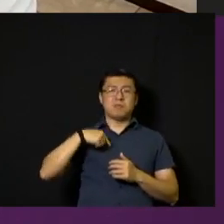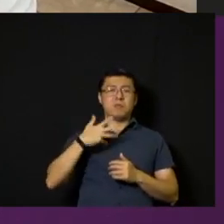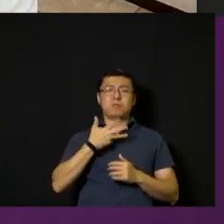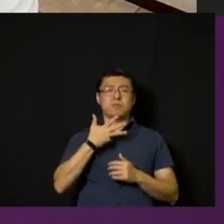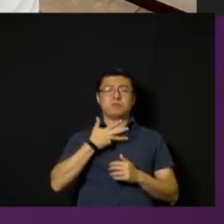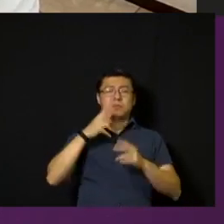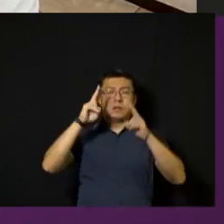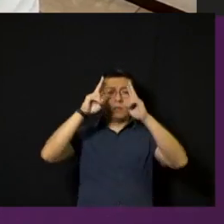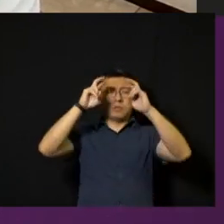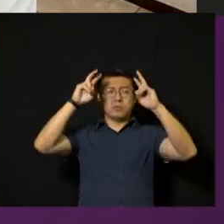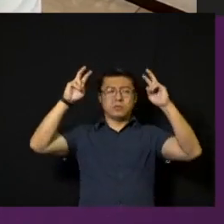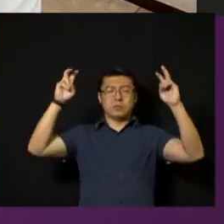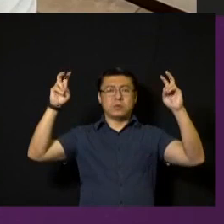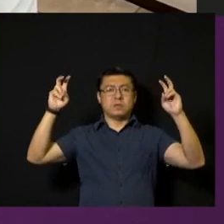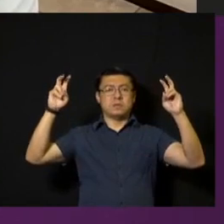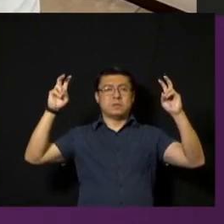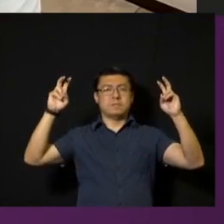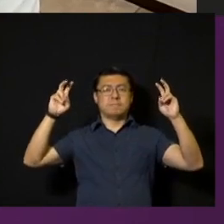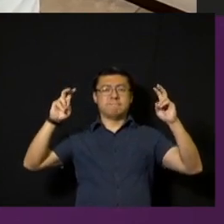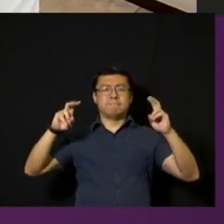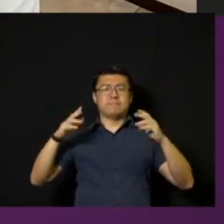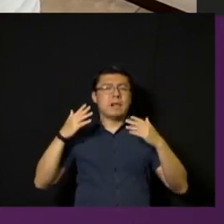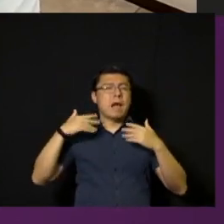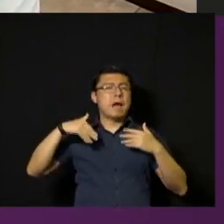dream. I didn't dream.